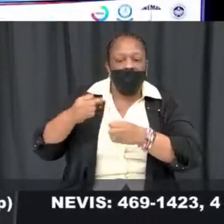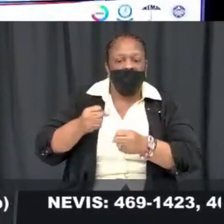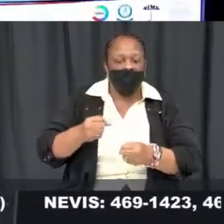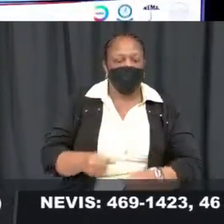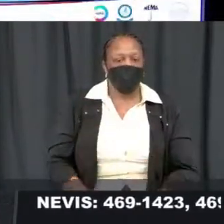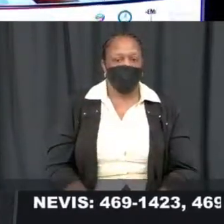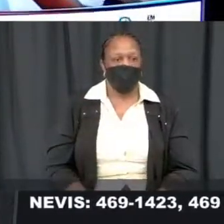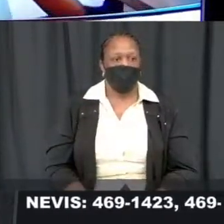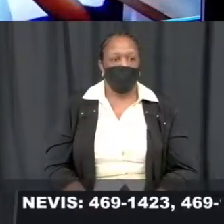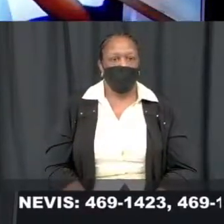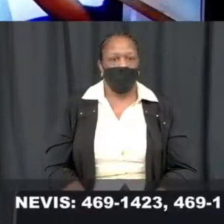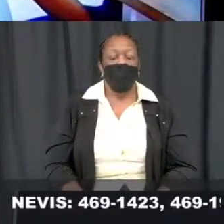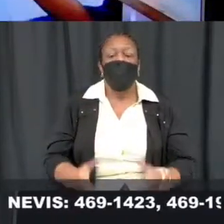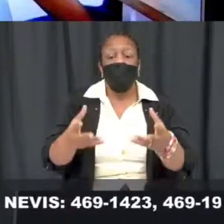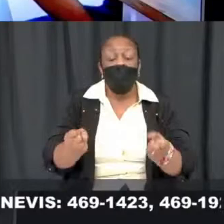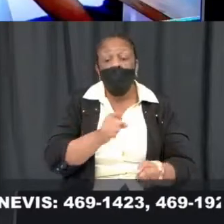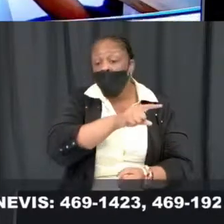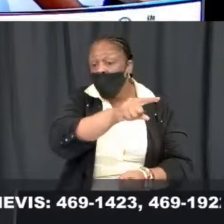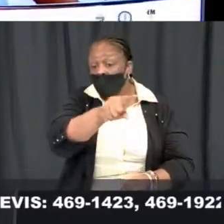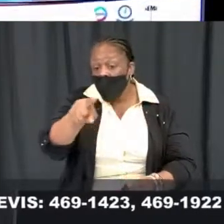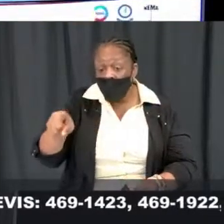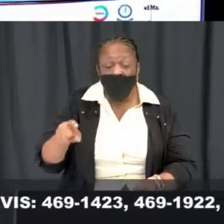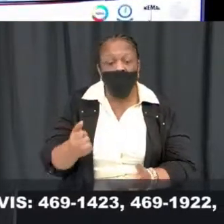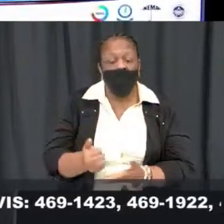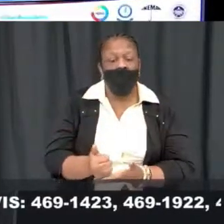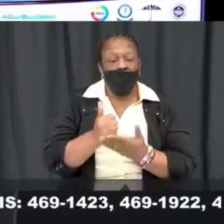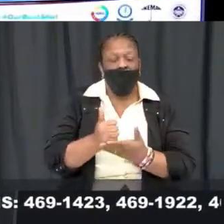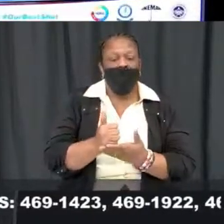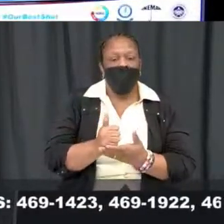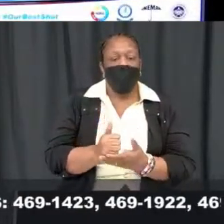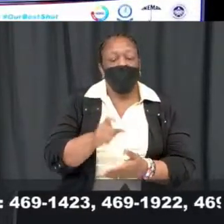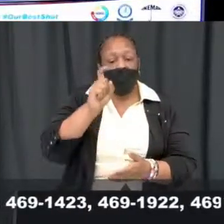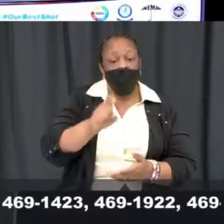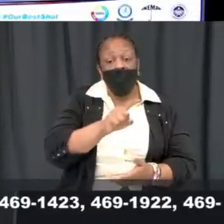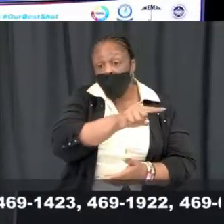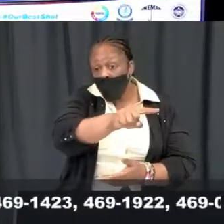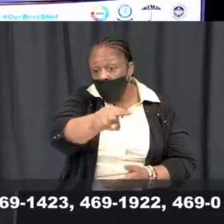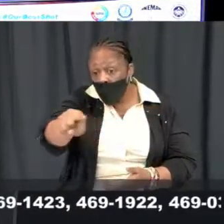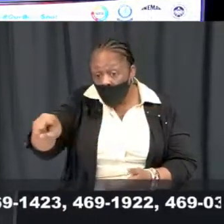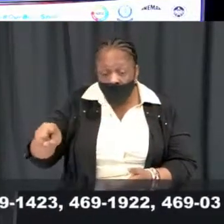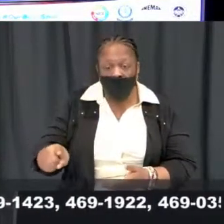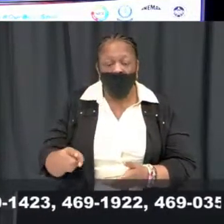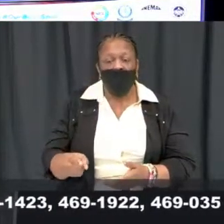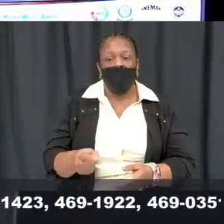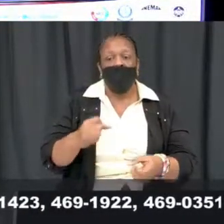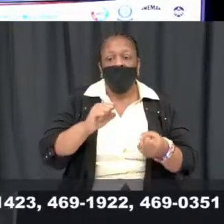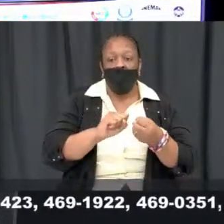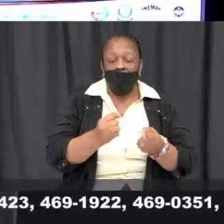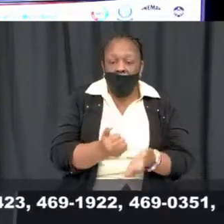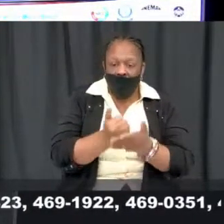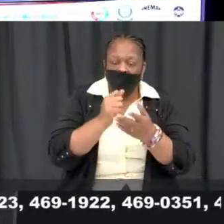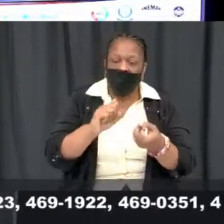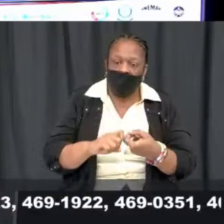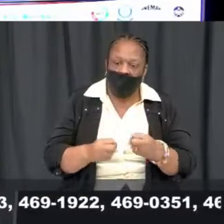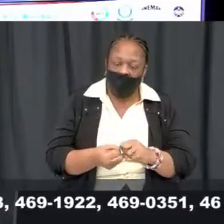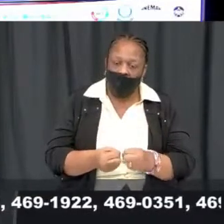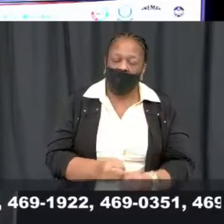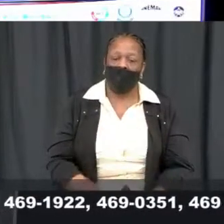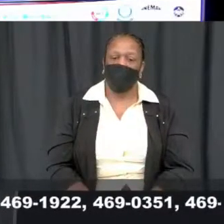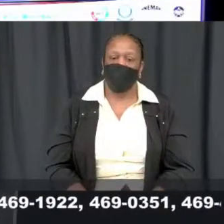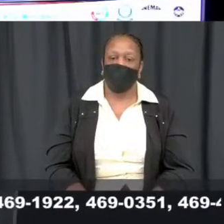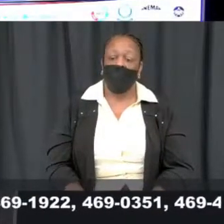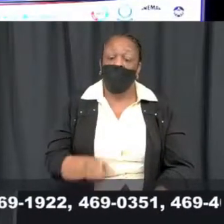your help. We need you to do your part as well in this fight. We need you